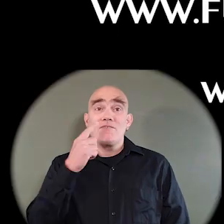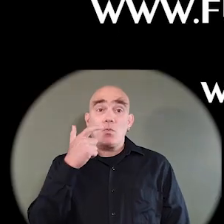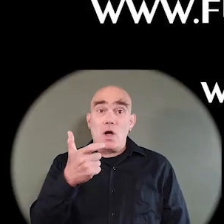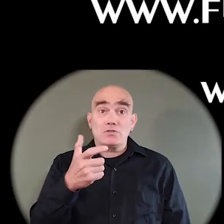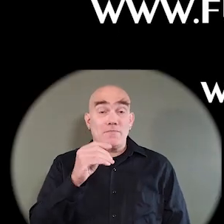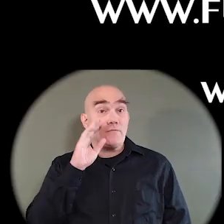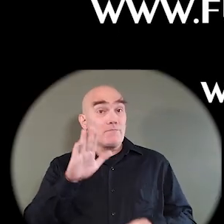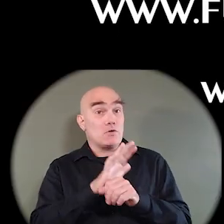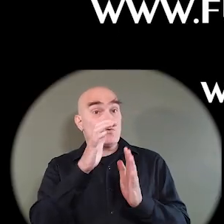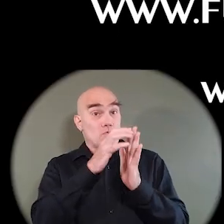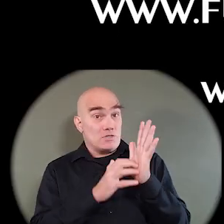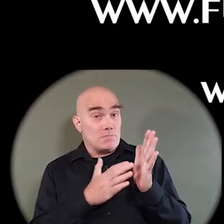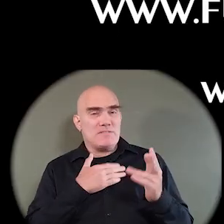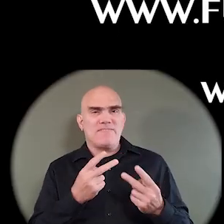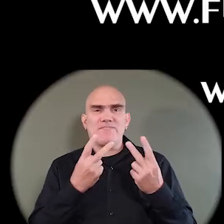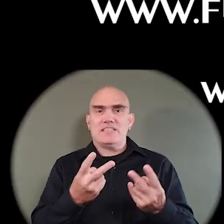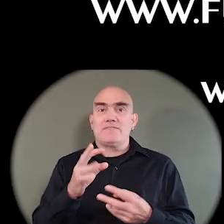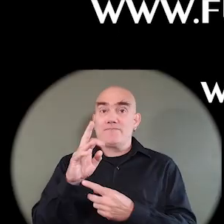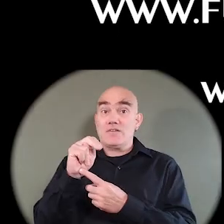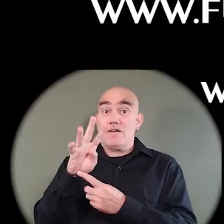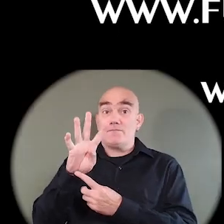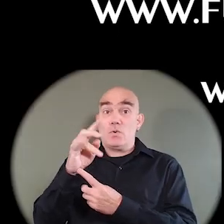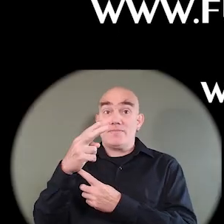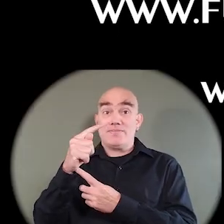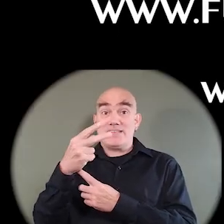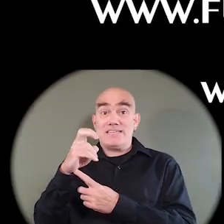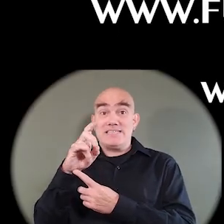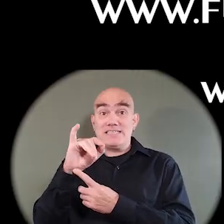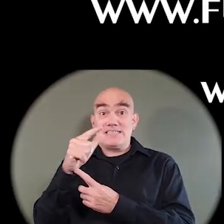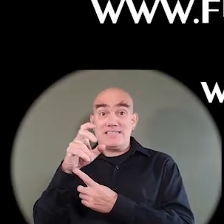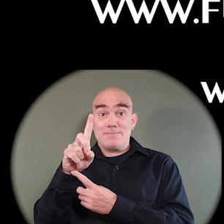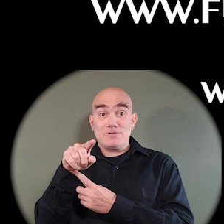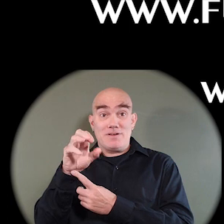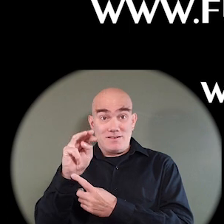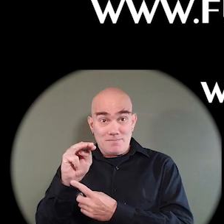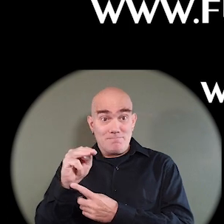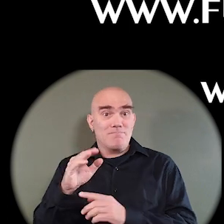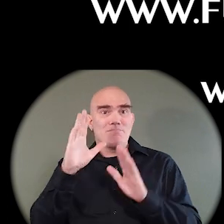Thank you for watching, and for a full transcript, visit